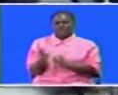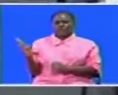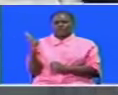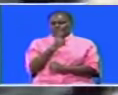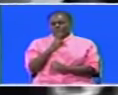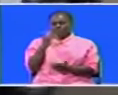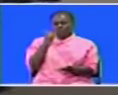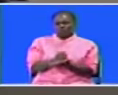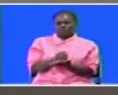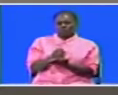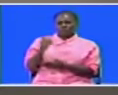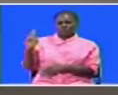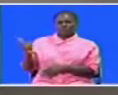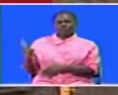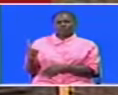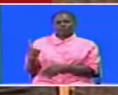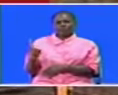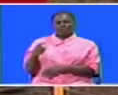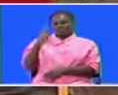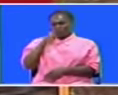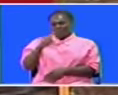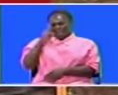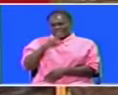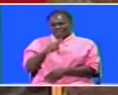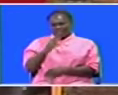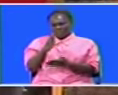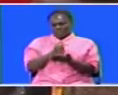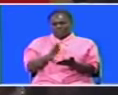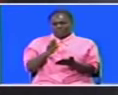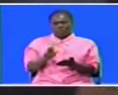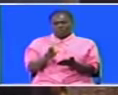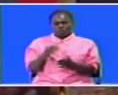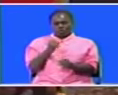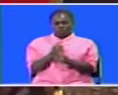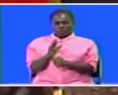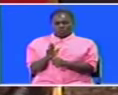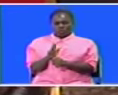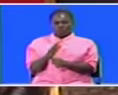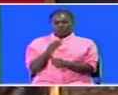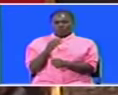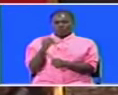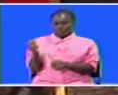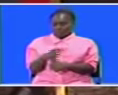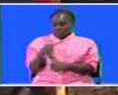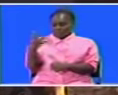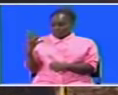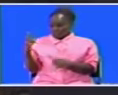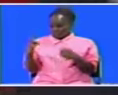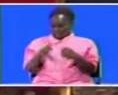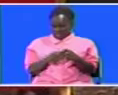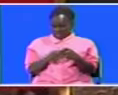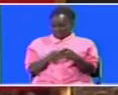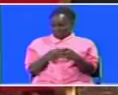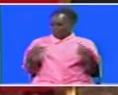of the presidency. Fun and light moments were part of his signature. But 48 months later, is